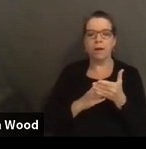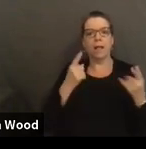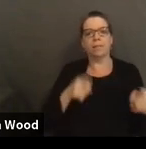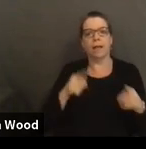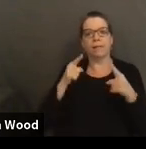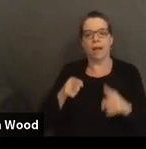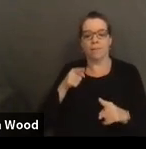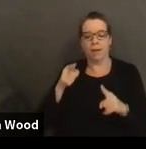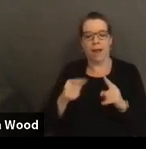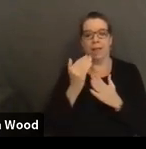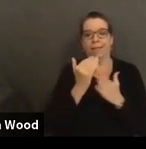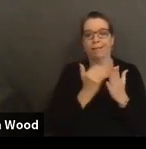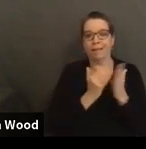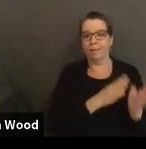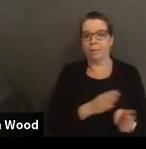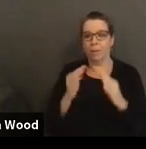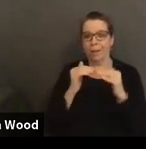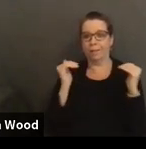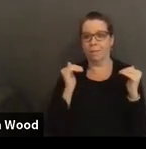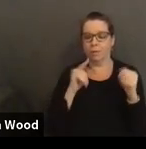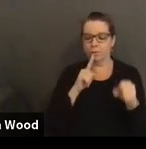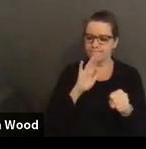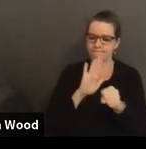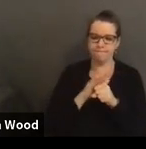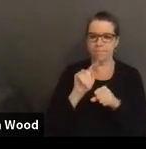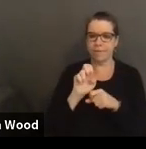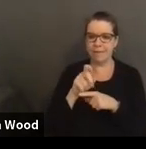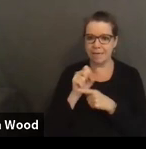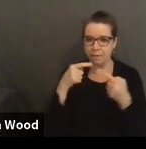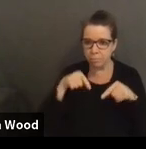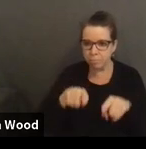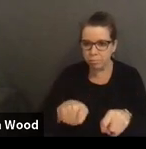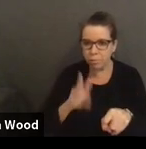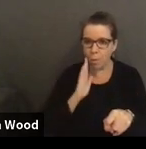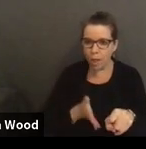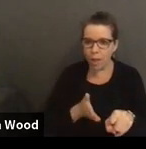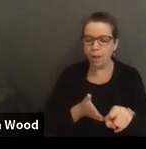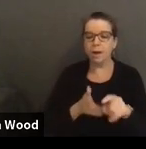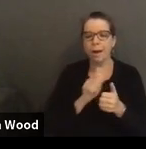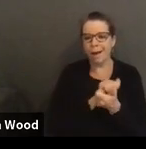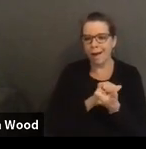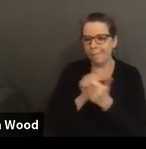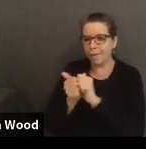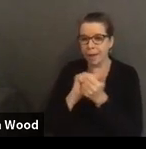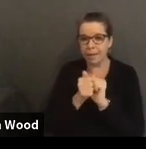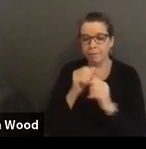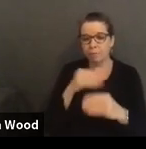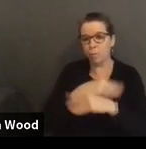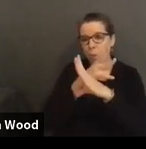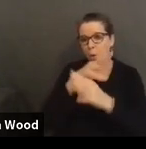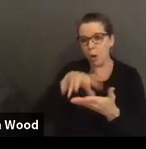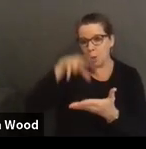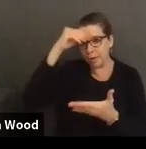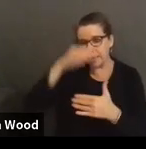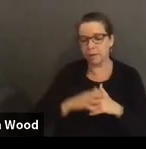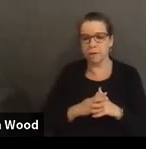the lesson level to ensure TEKS alignment, make sure that it's adaptive to remote learning. We're looking